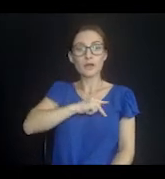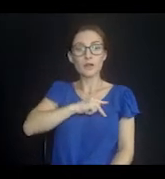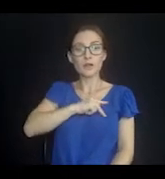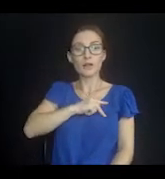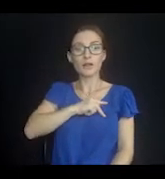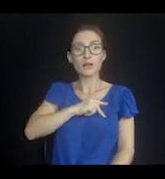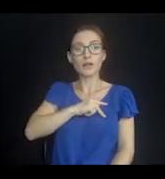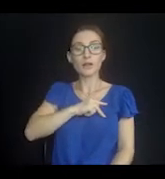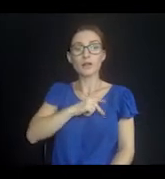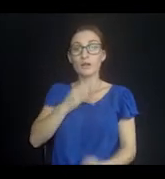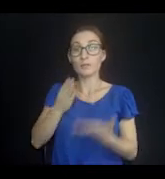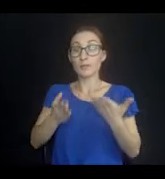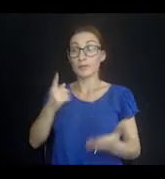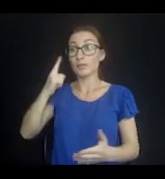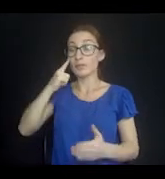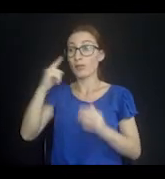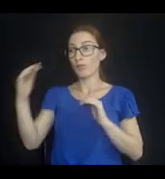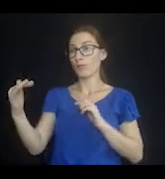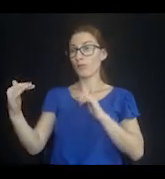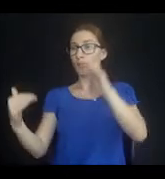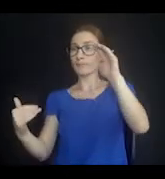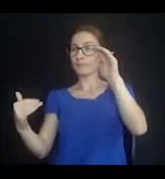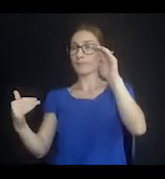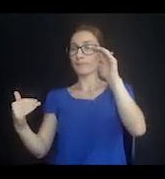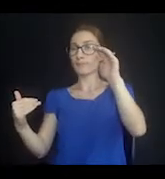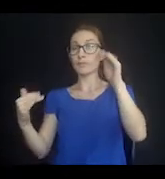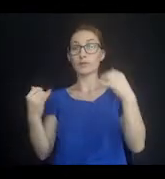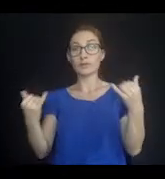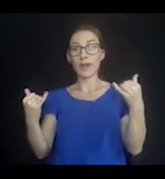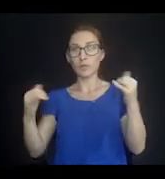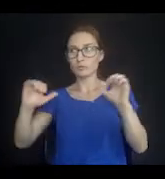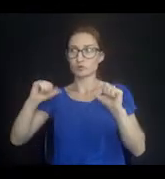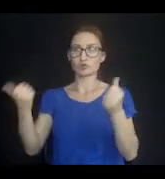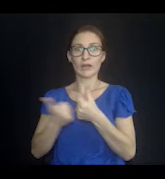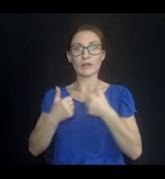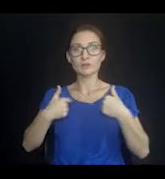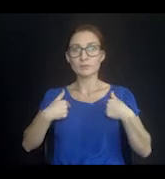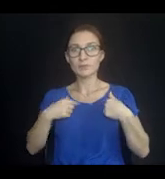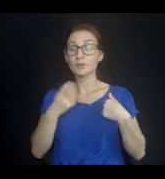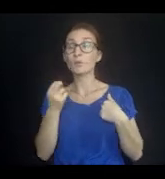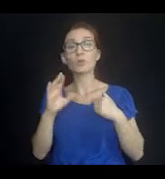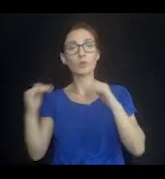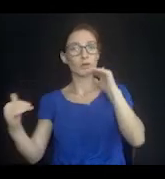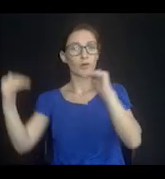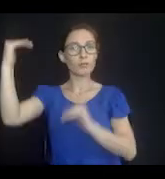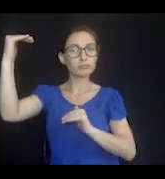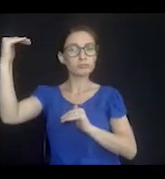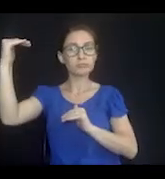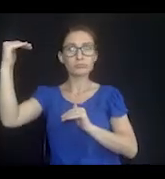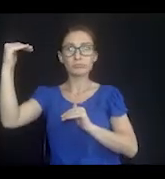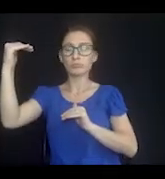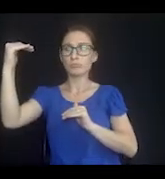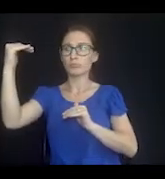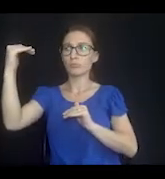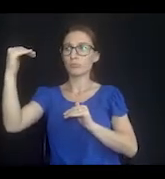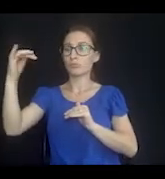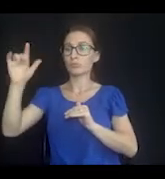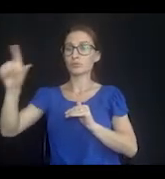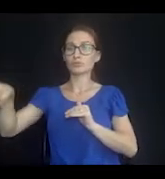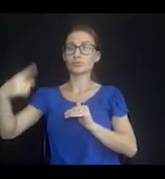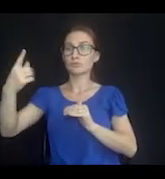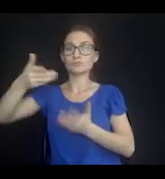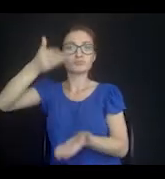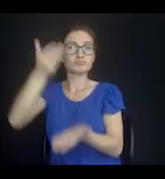Your ego expands, and you take it terribly personally. You feel like maybe you already thought you were superior, and that this is challenging you,